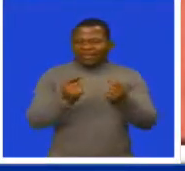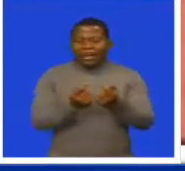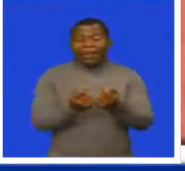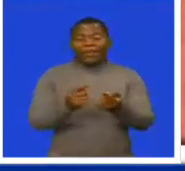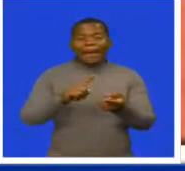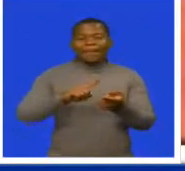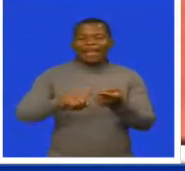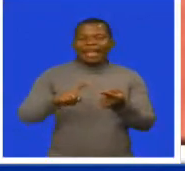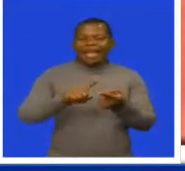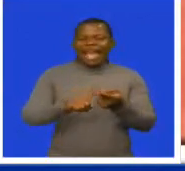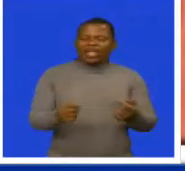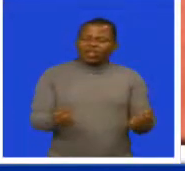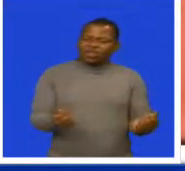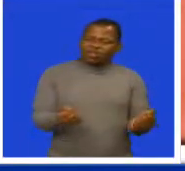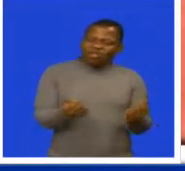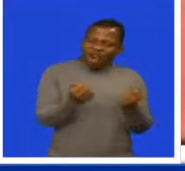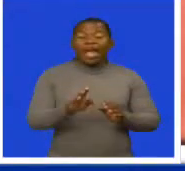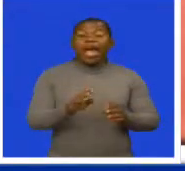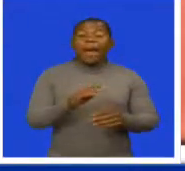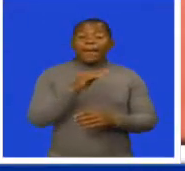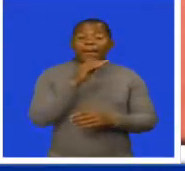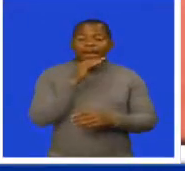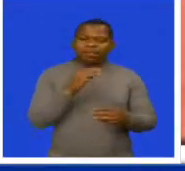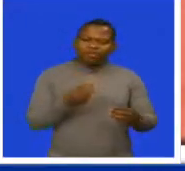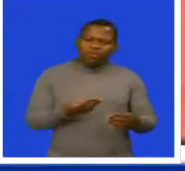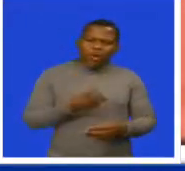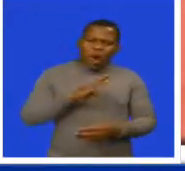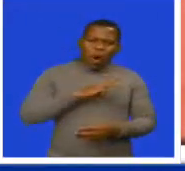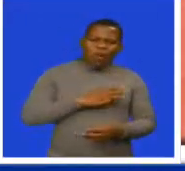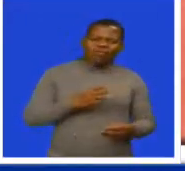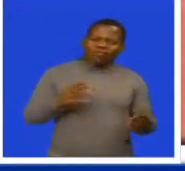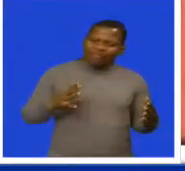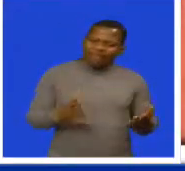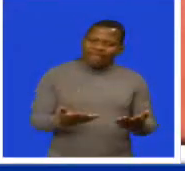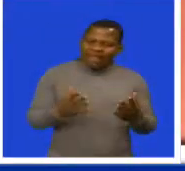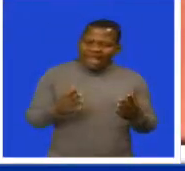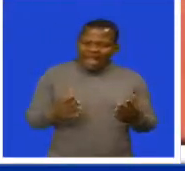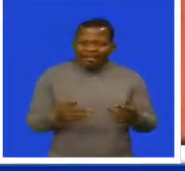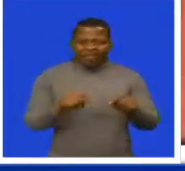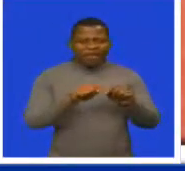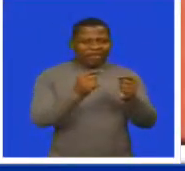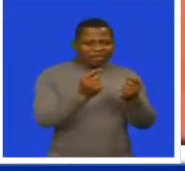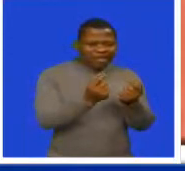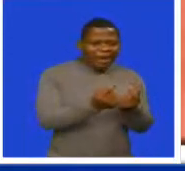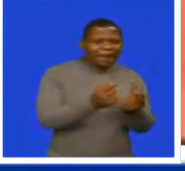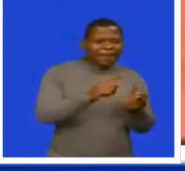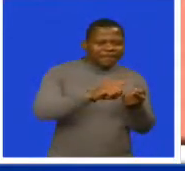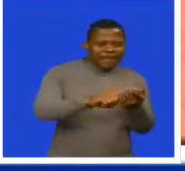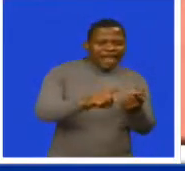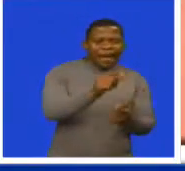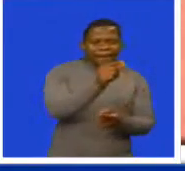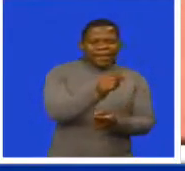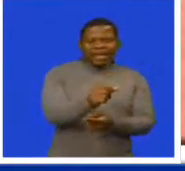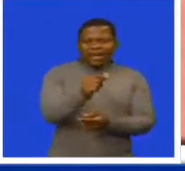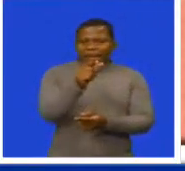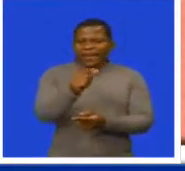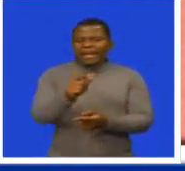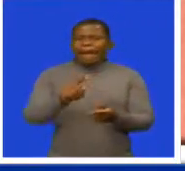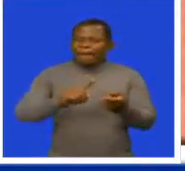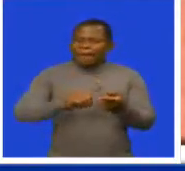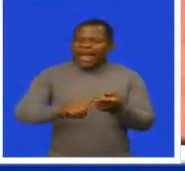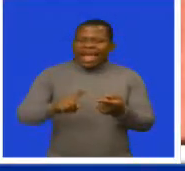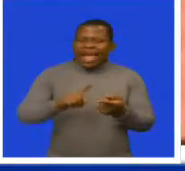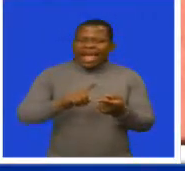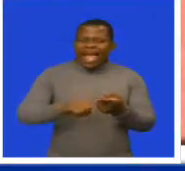And this is what we encourage much at ukuthi vele abadlali babe competitive, so that when we reach the